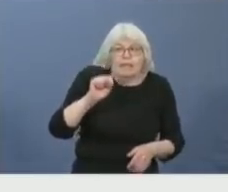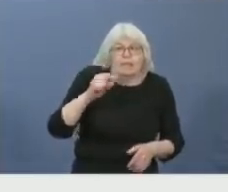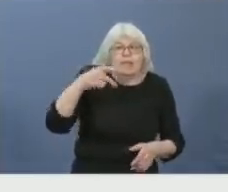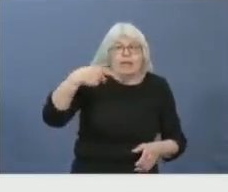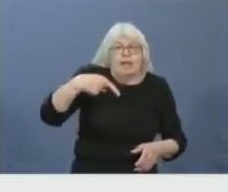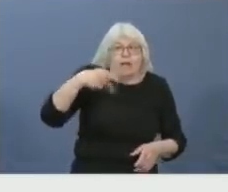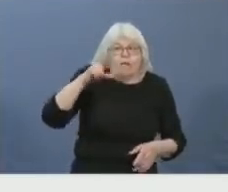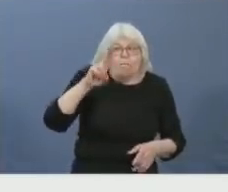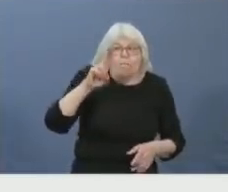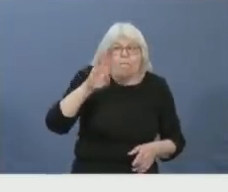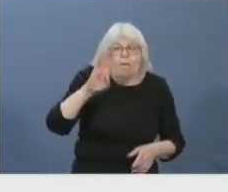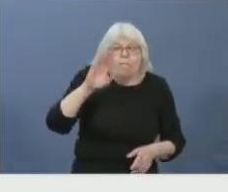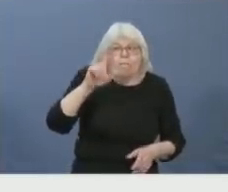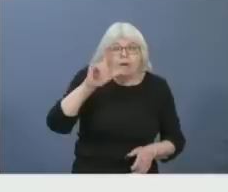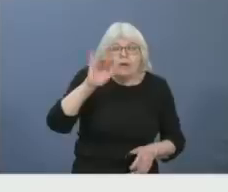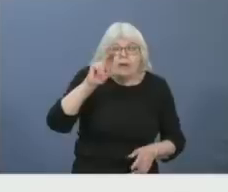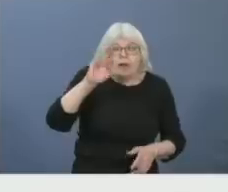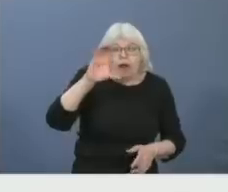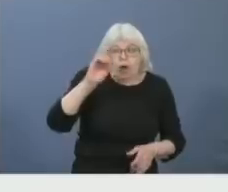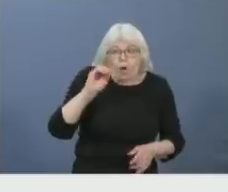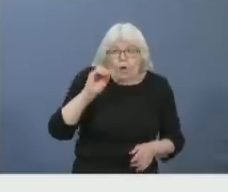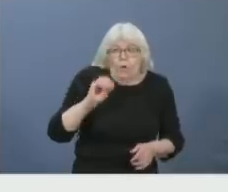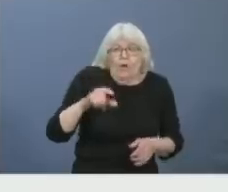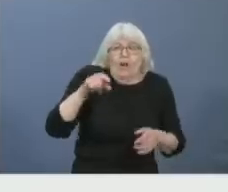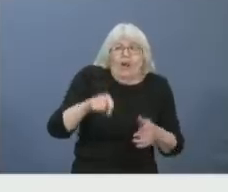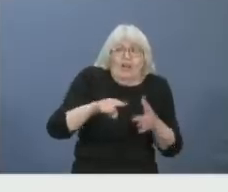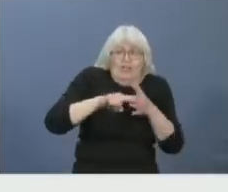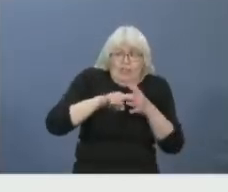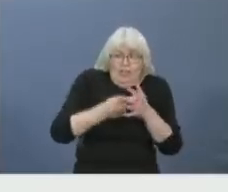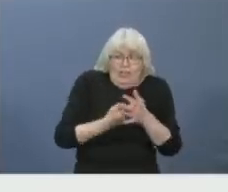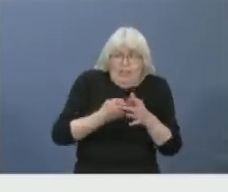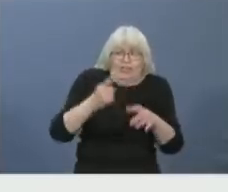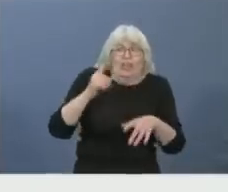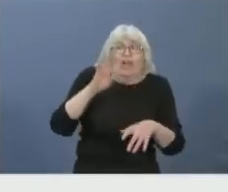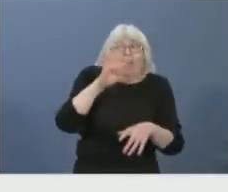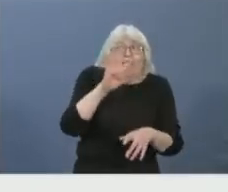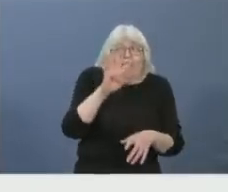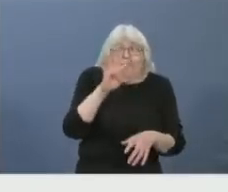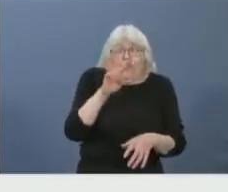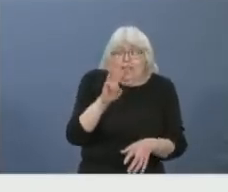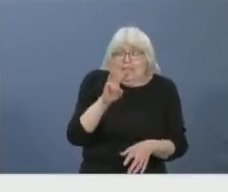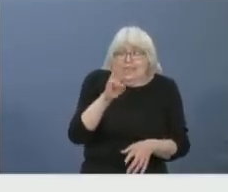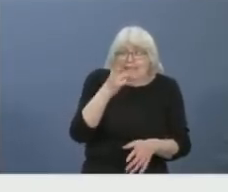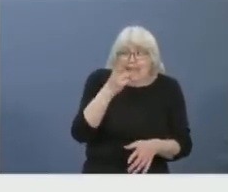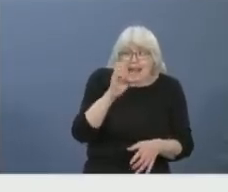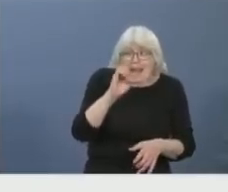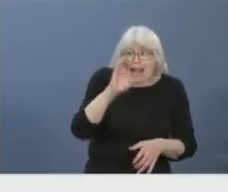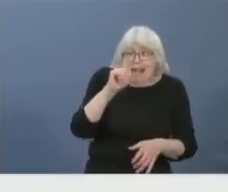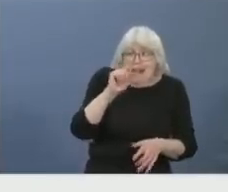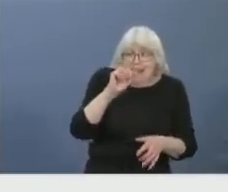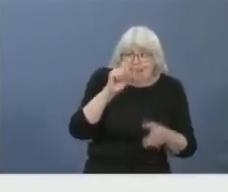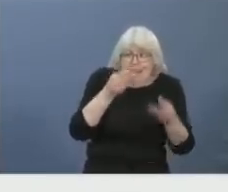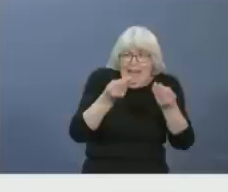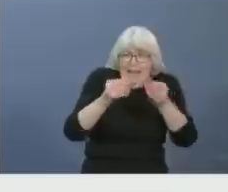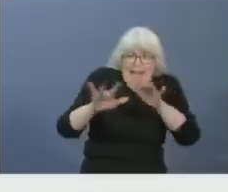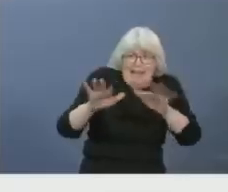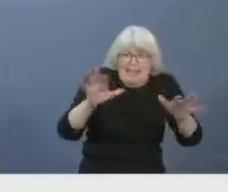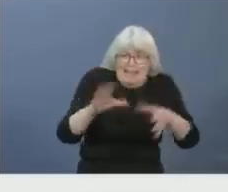46 hectares, but is expected to grow today. Crews were on it all evening last night, and then on it early